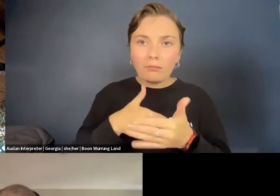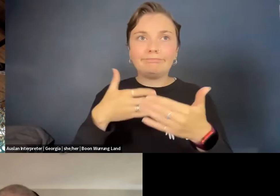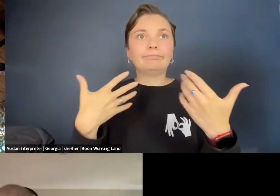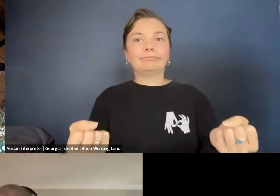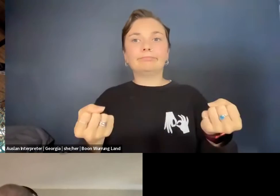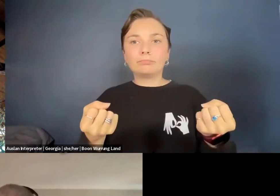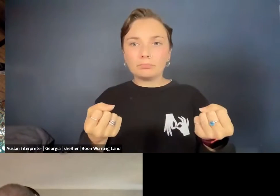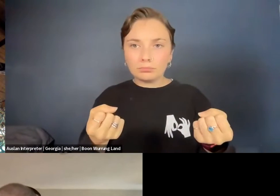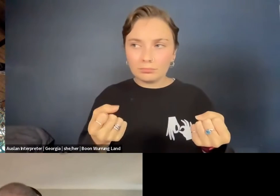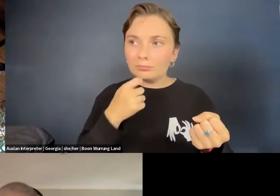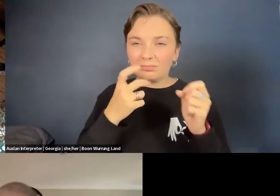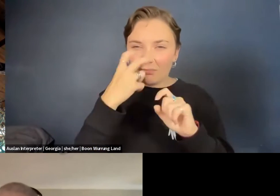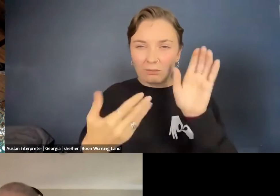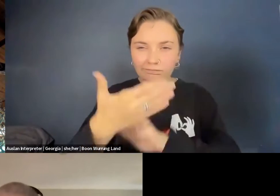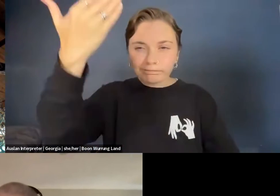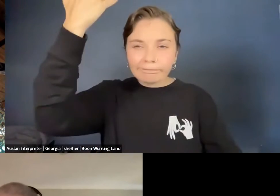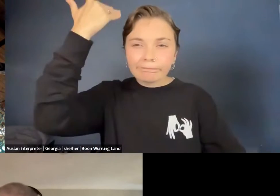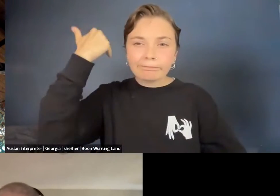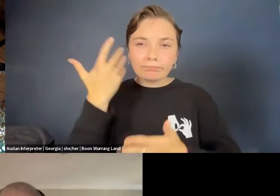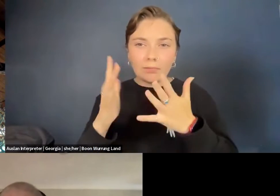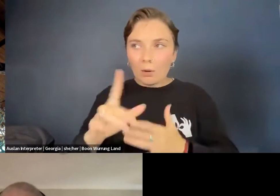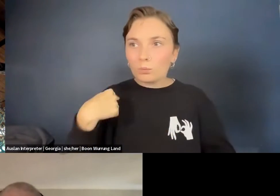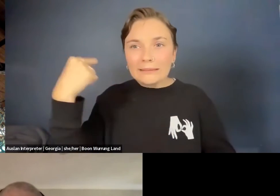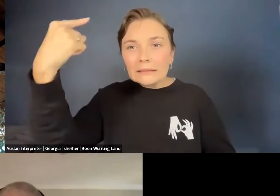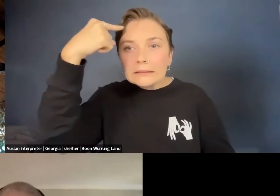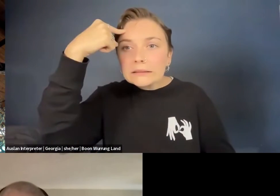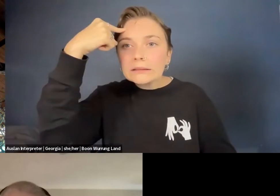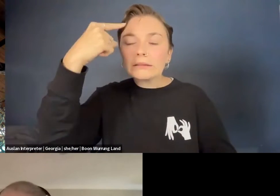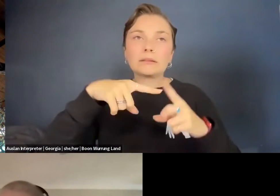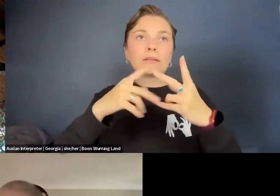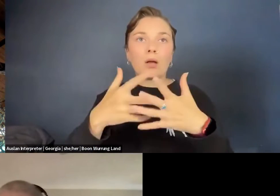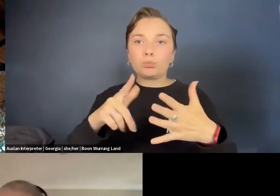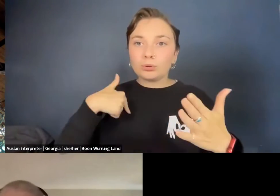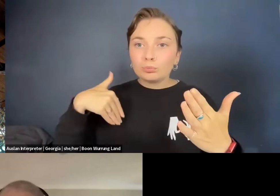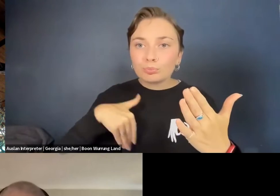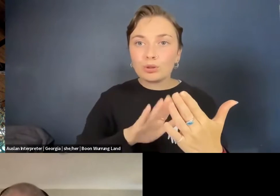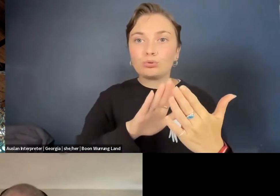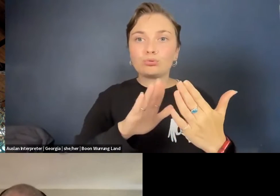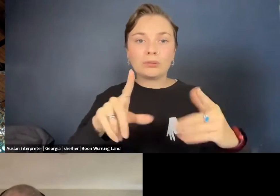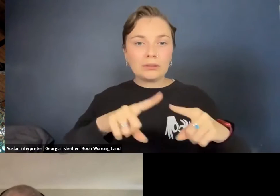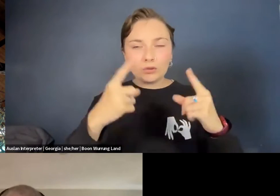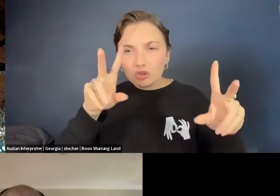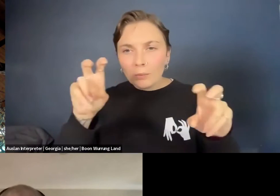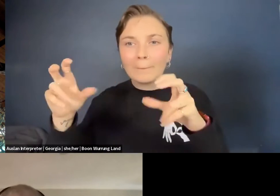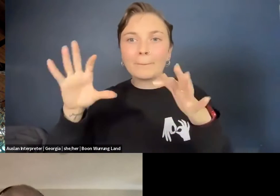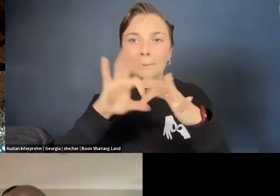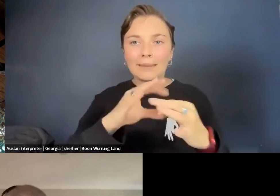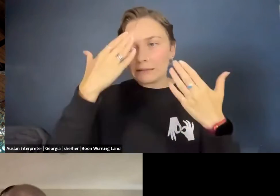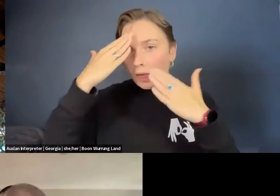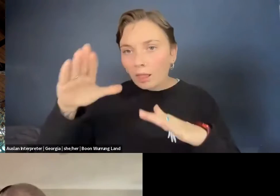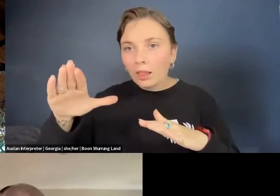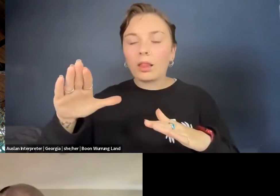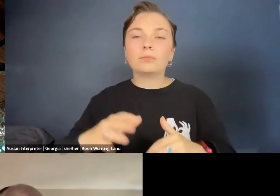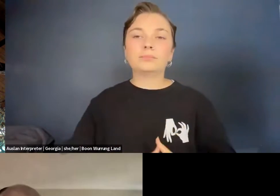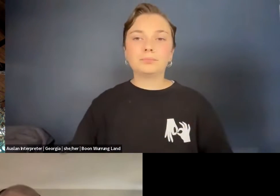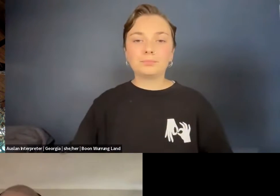in antiquated ways of thinking about and approaching topics related to death and dying. We'll